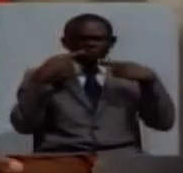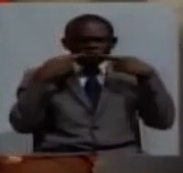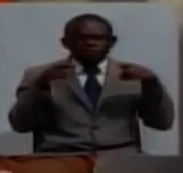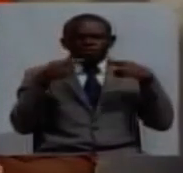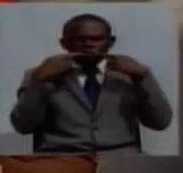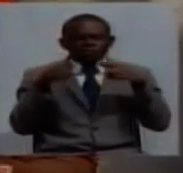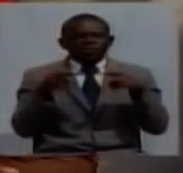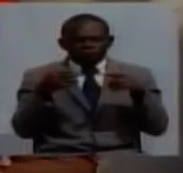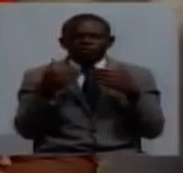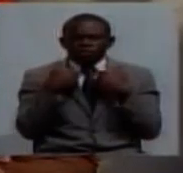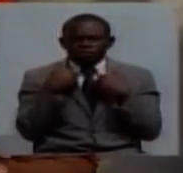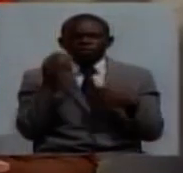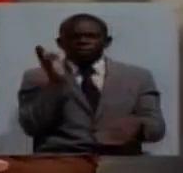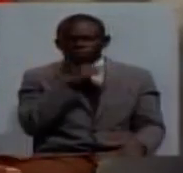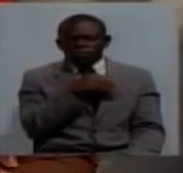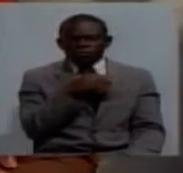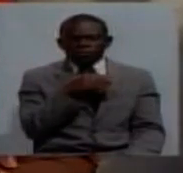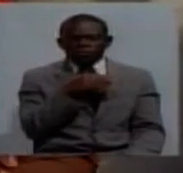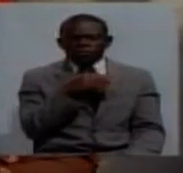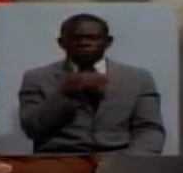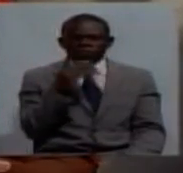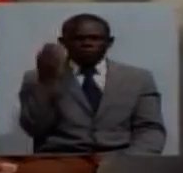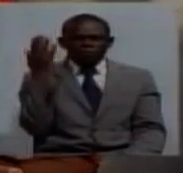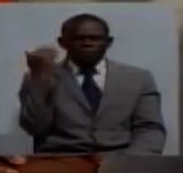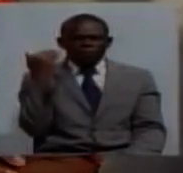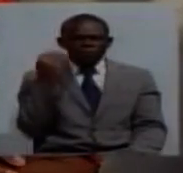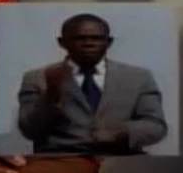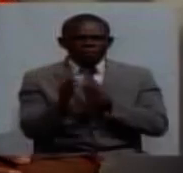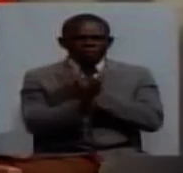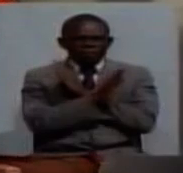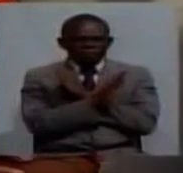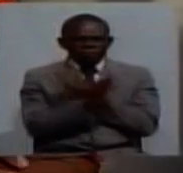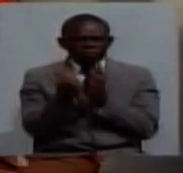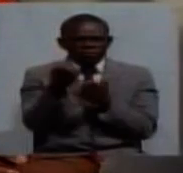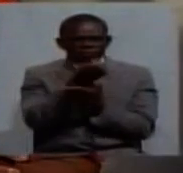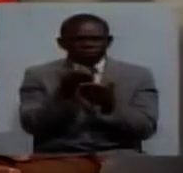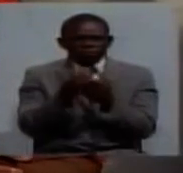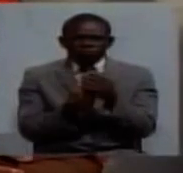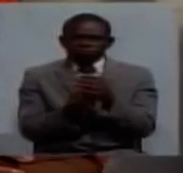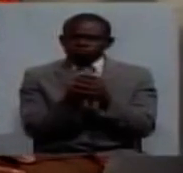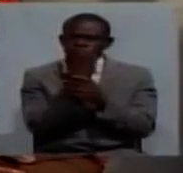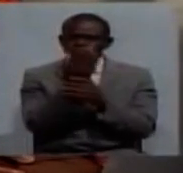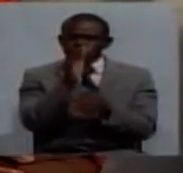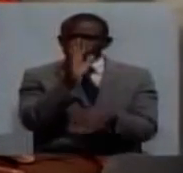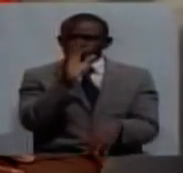Our economy for some time was growing at the level of, I think, 5 to 7%,